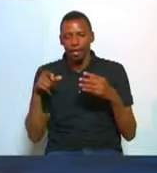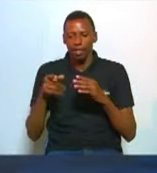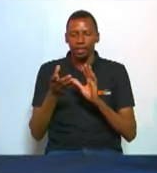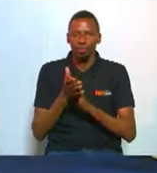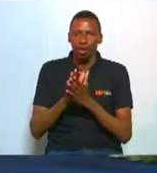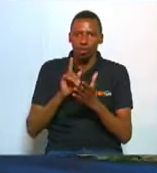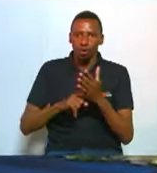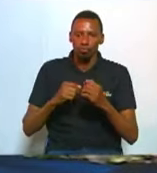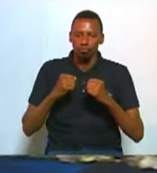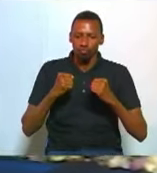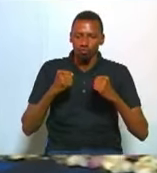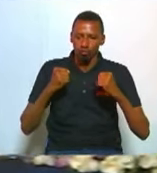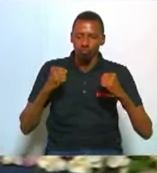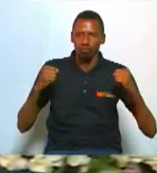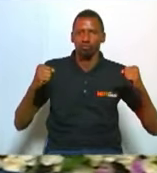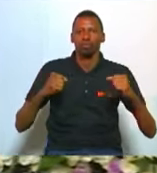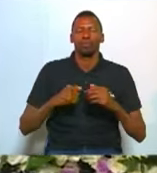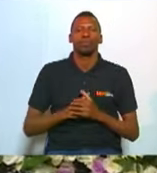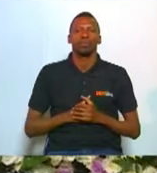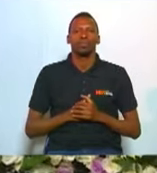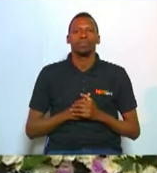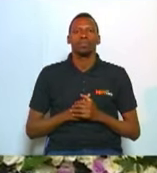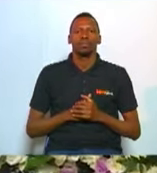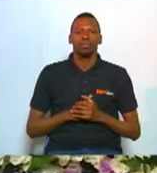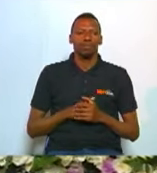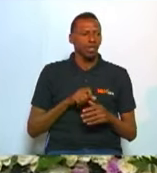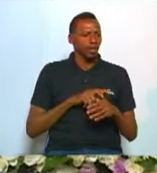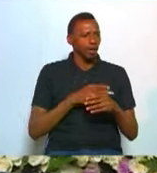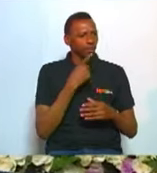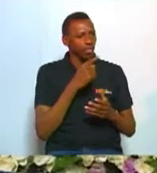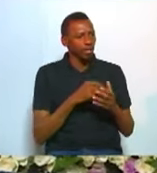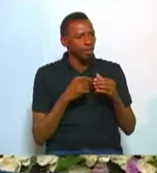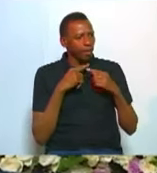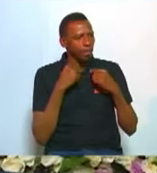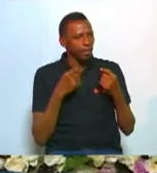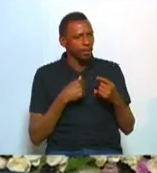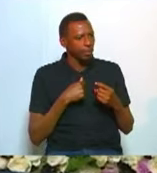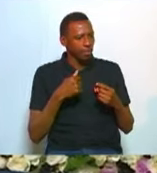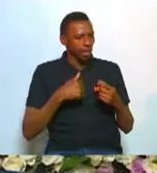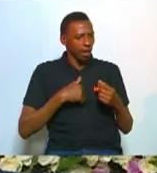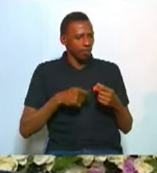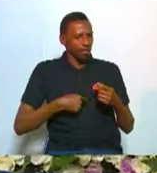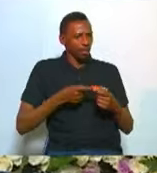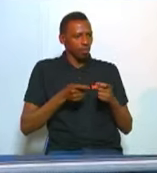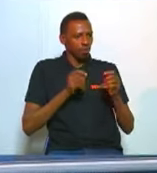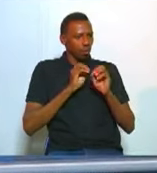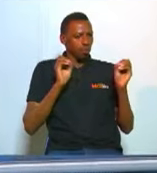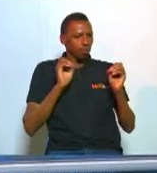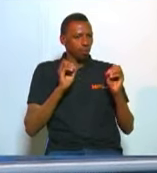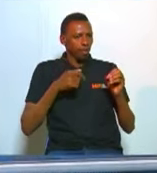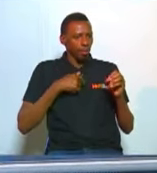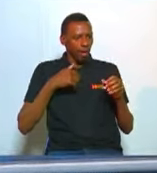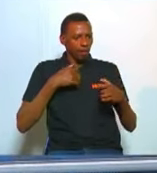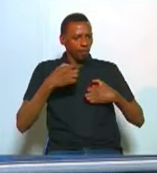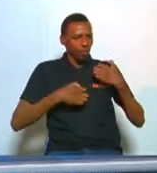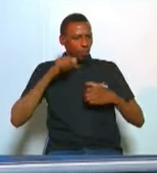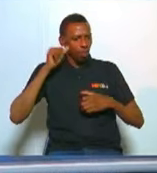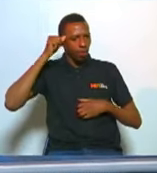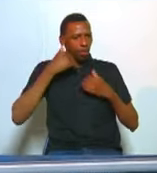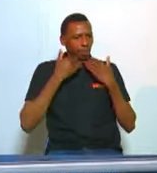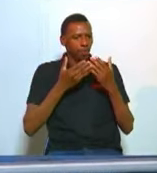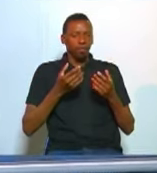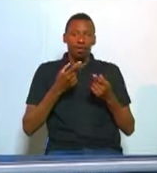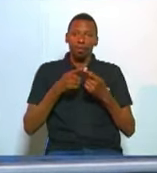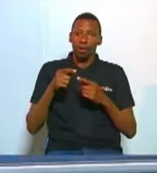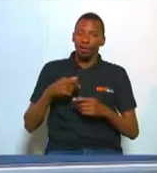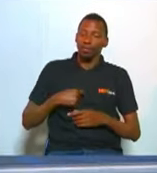and stronger. When you say, Pastor, but I don't have self-control, I don't have emotional intelligence, but I'm telling